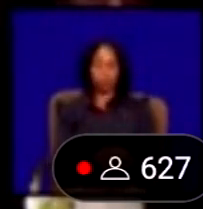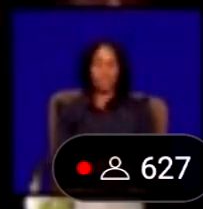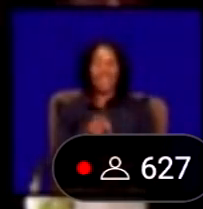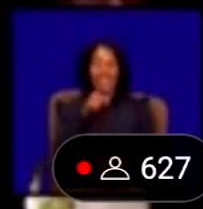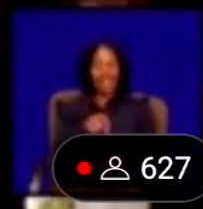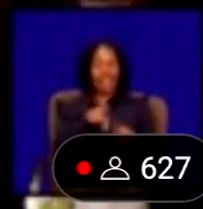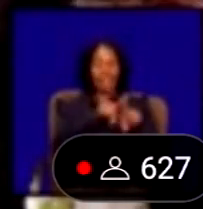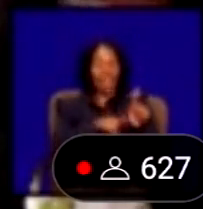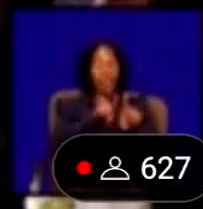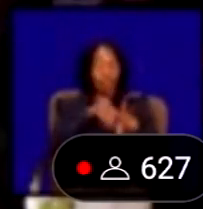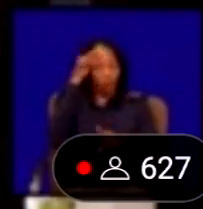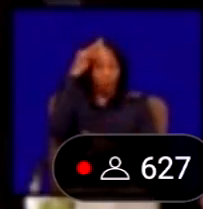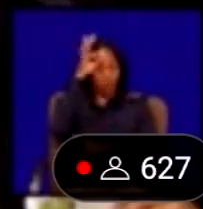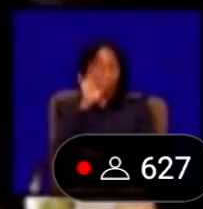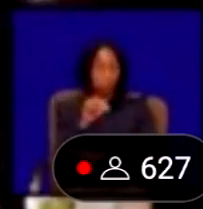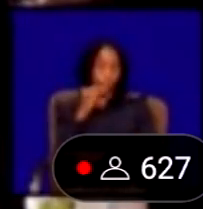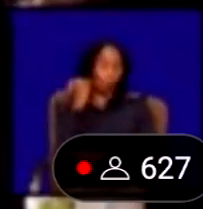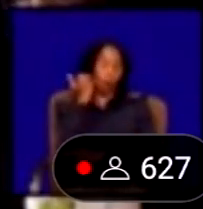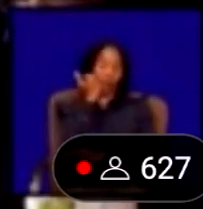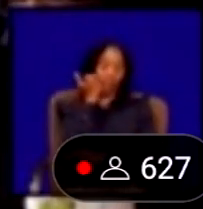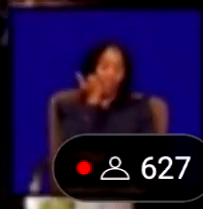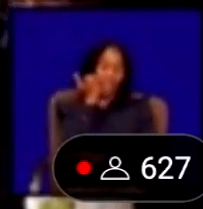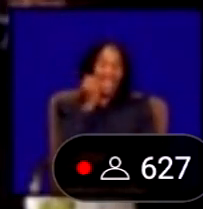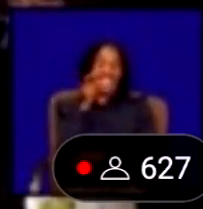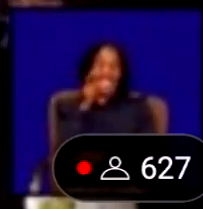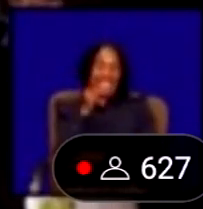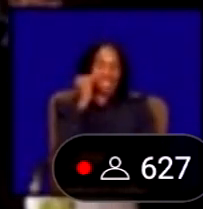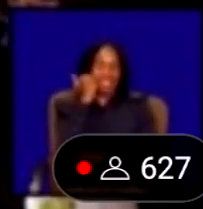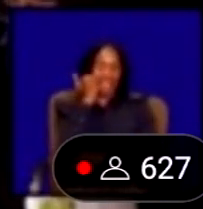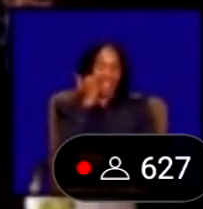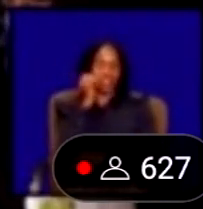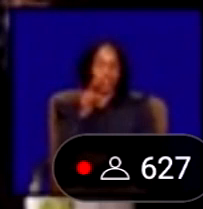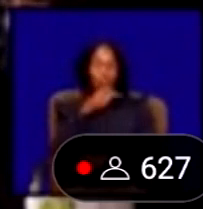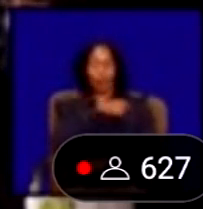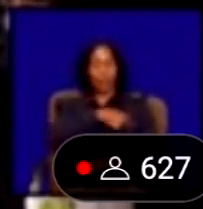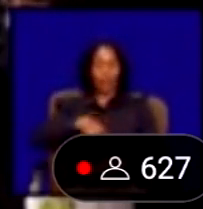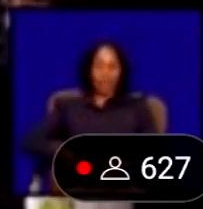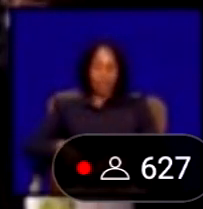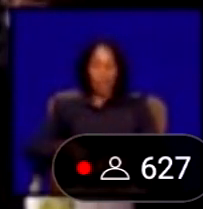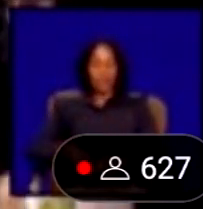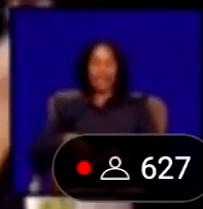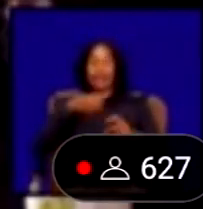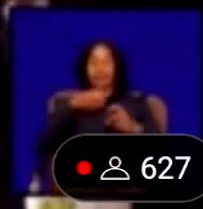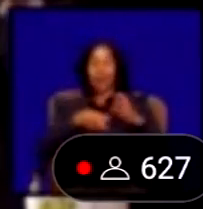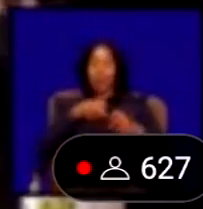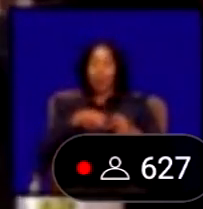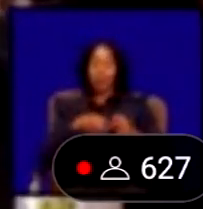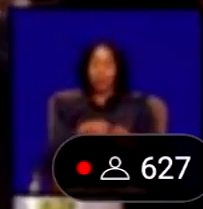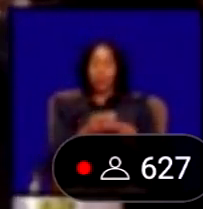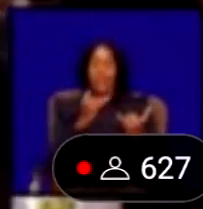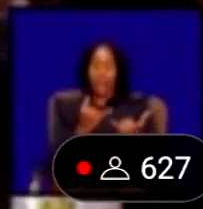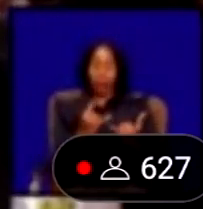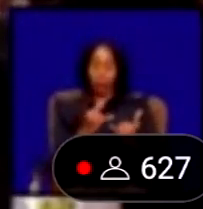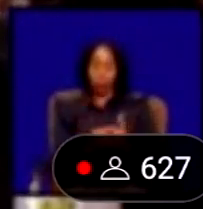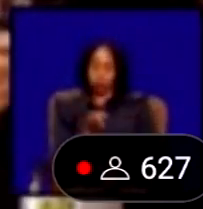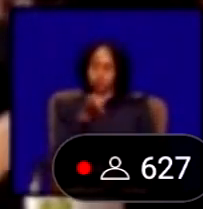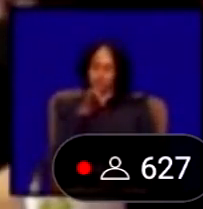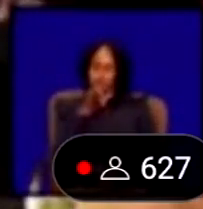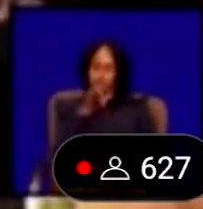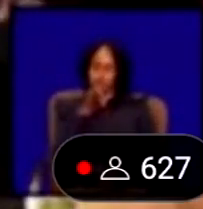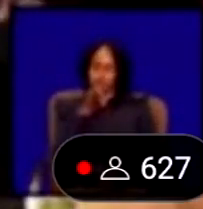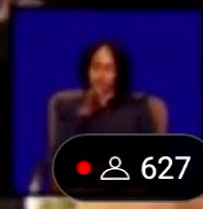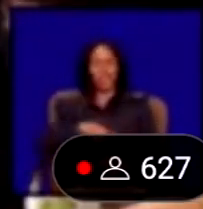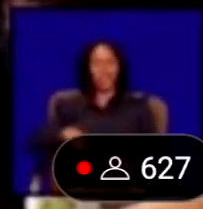state, a state you are the president of. The buck stops with you, Mr. President. But you have never